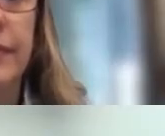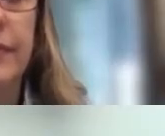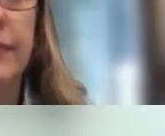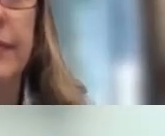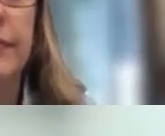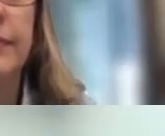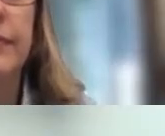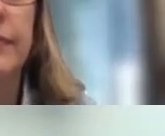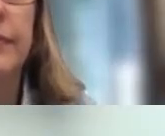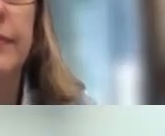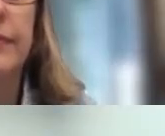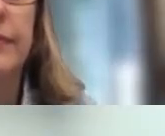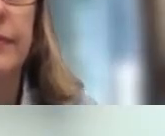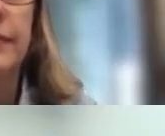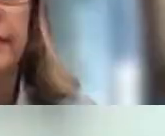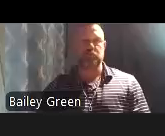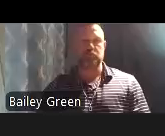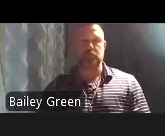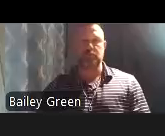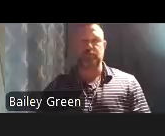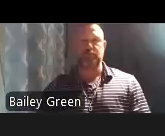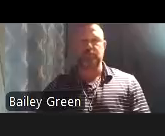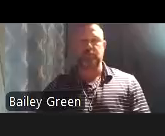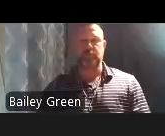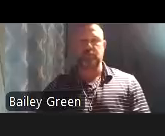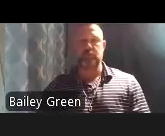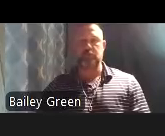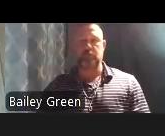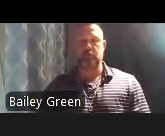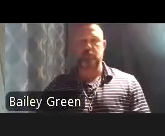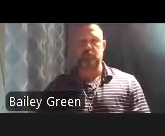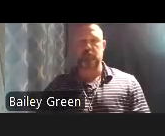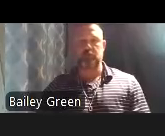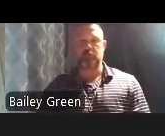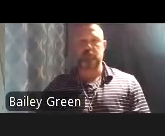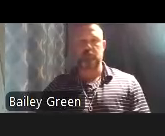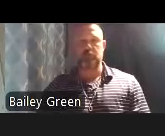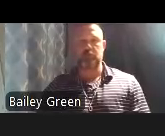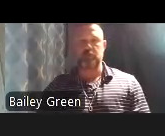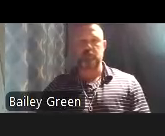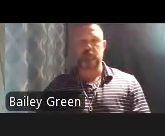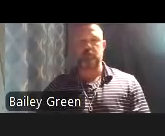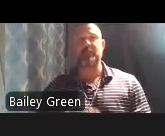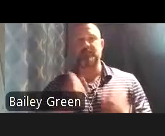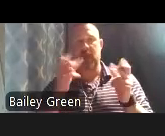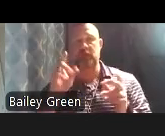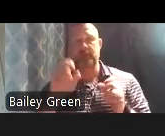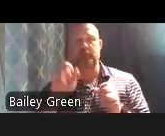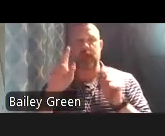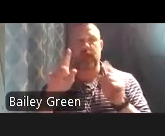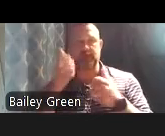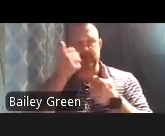great. So this is one of those opportunities where we need to ask each of you